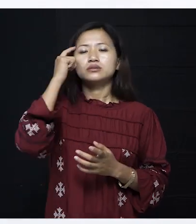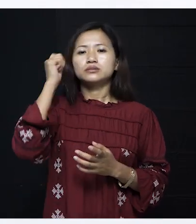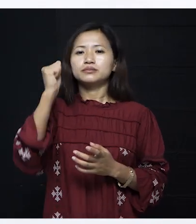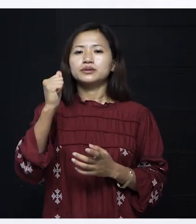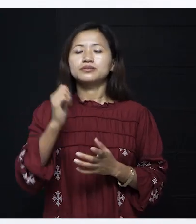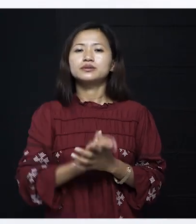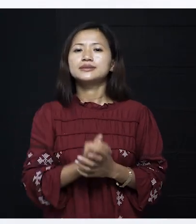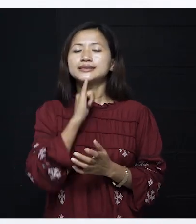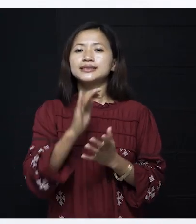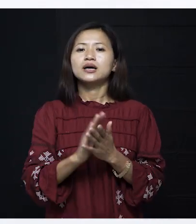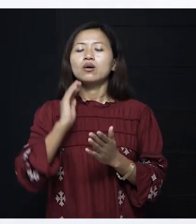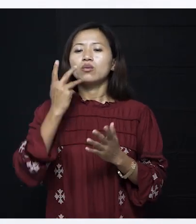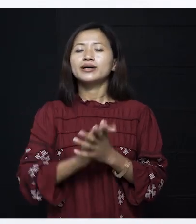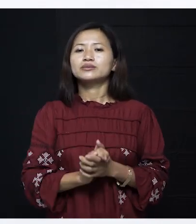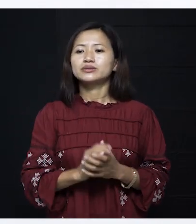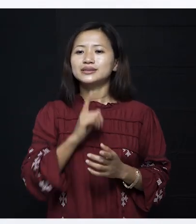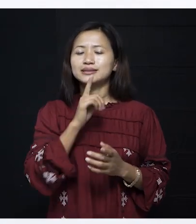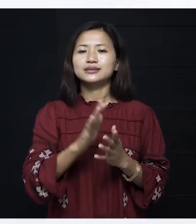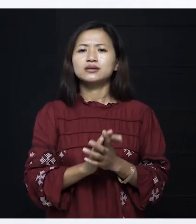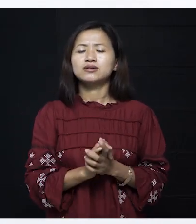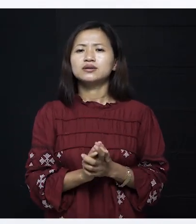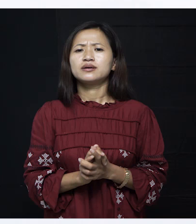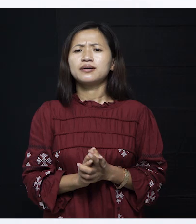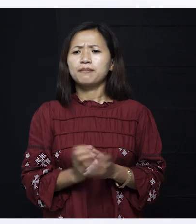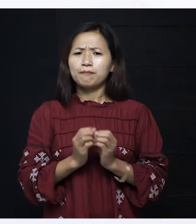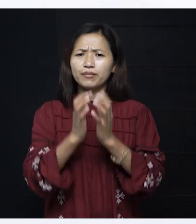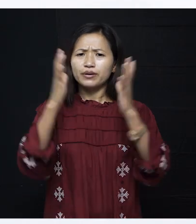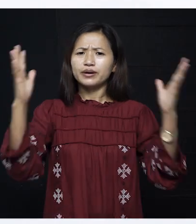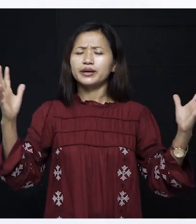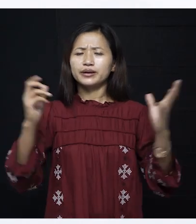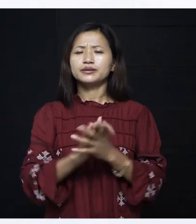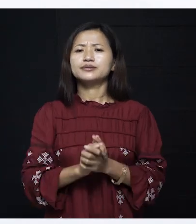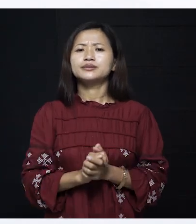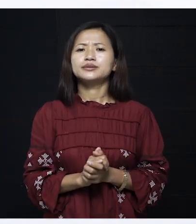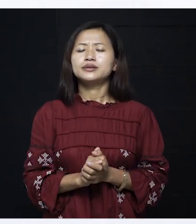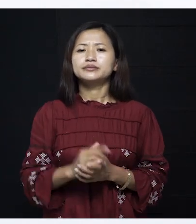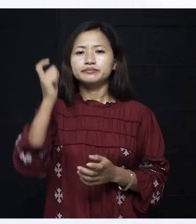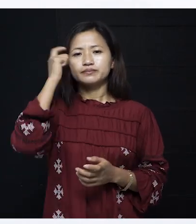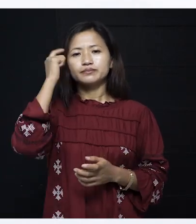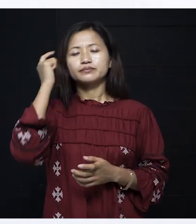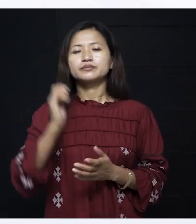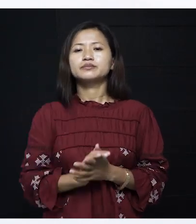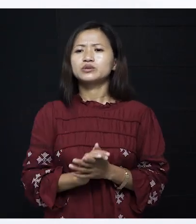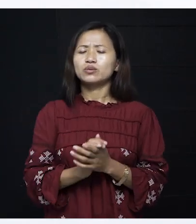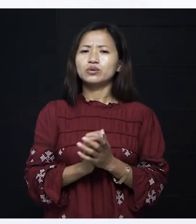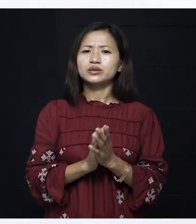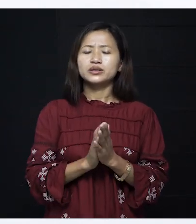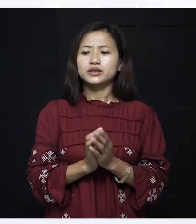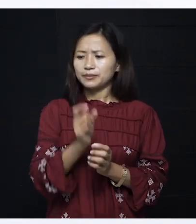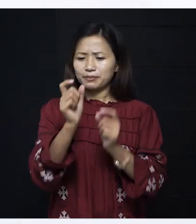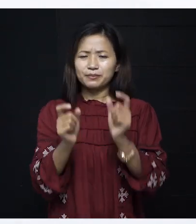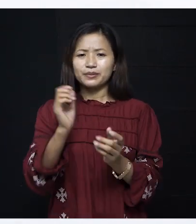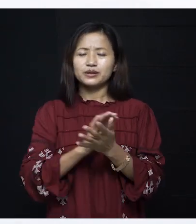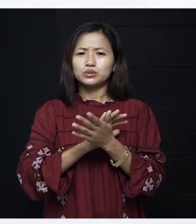is, when we say overpopulation, many of you, you may be thinking that where the people are too much, isn't it?